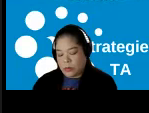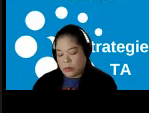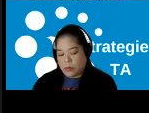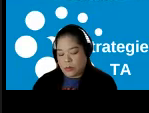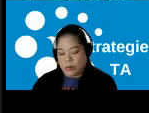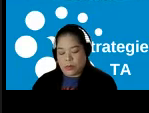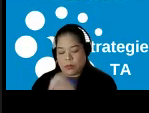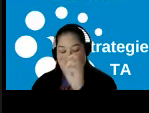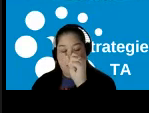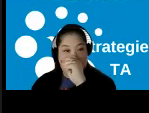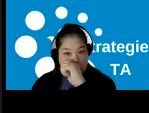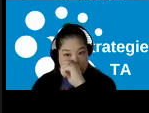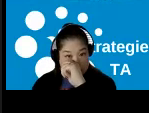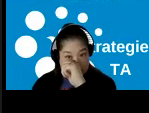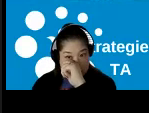can serve as that,